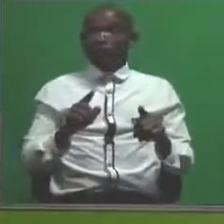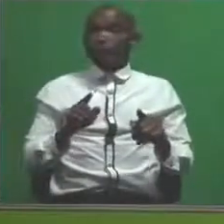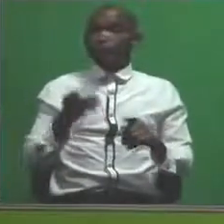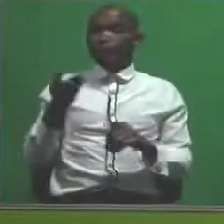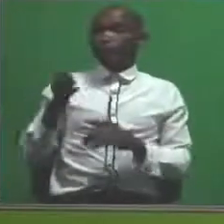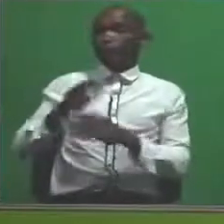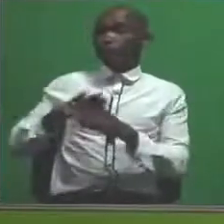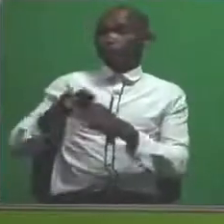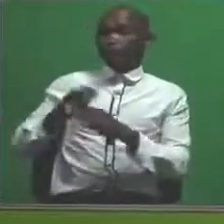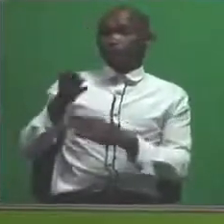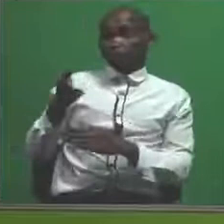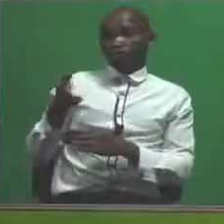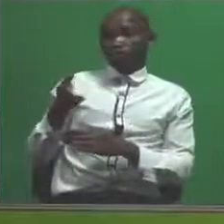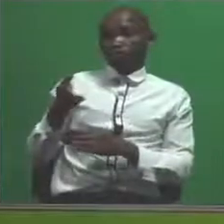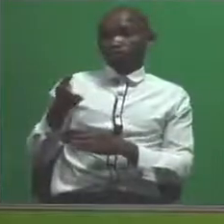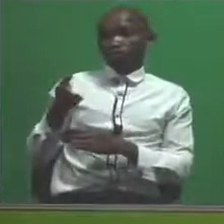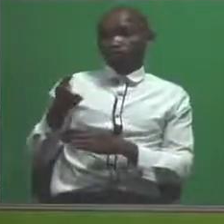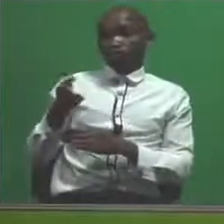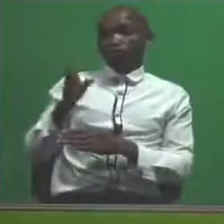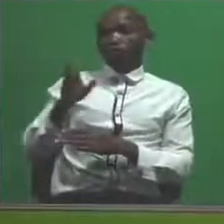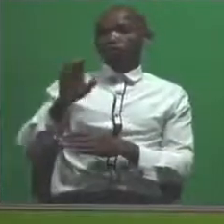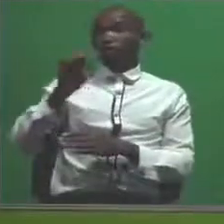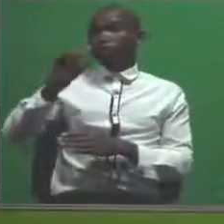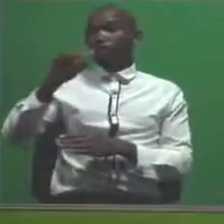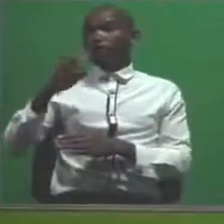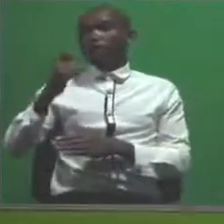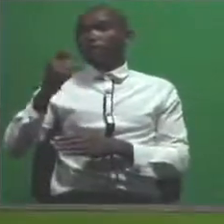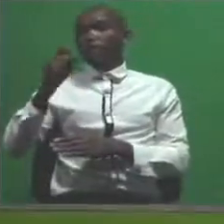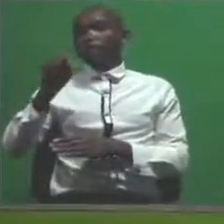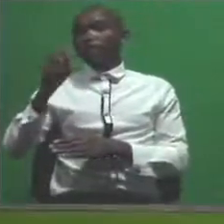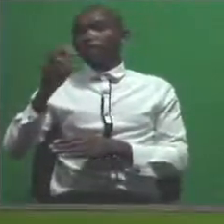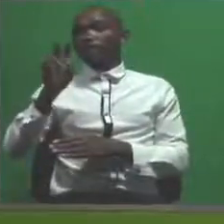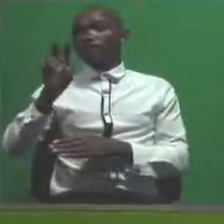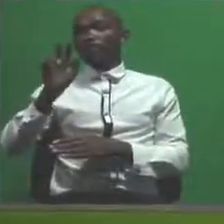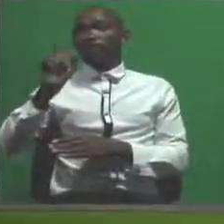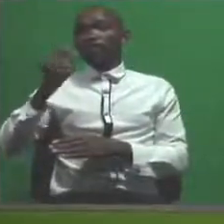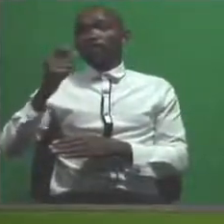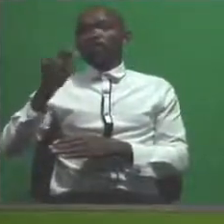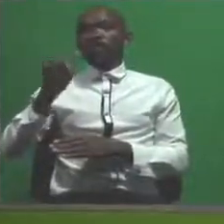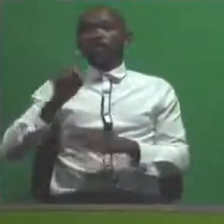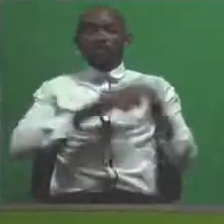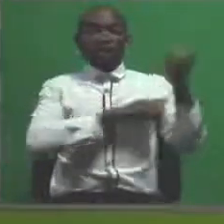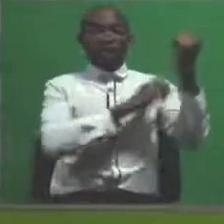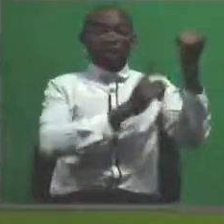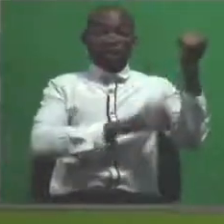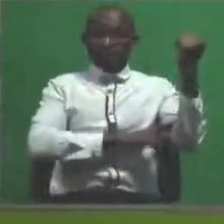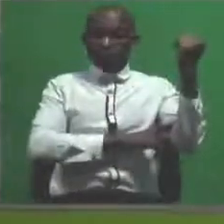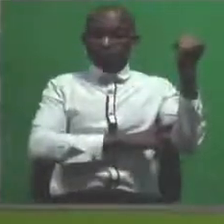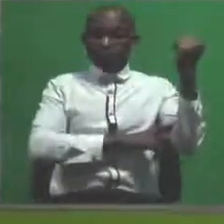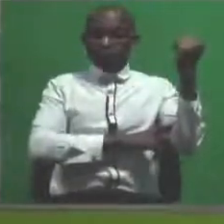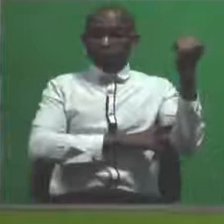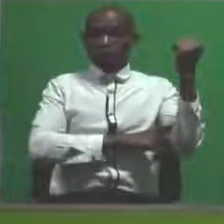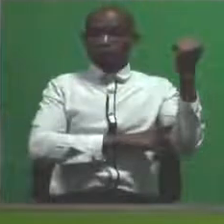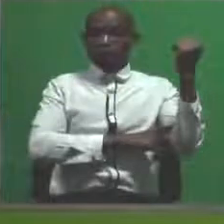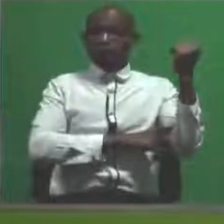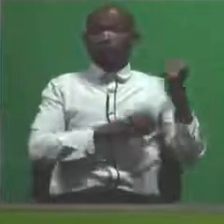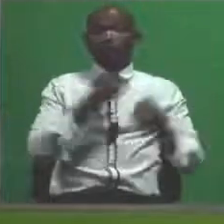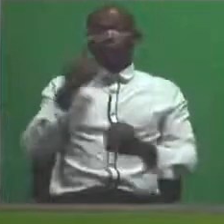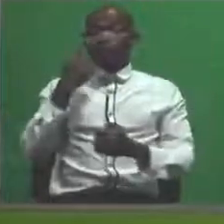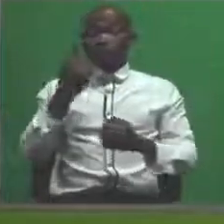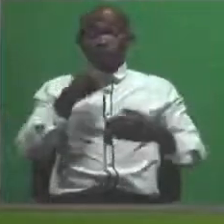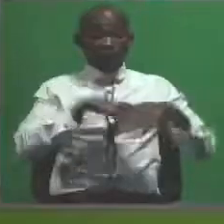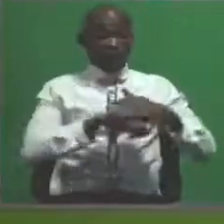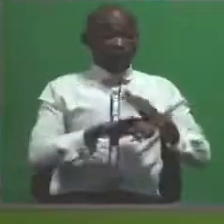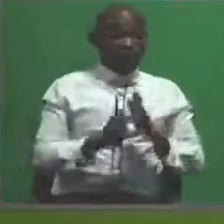have this known as activation energy. The same features we observe in endothermic